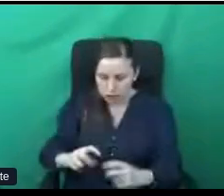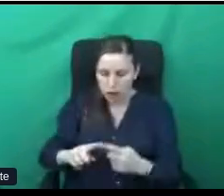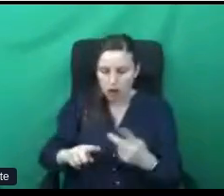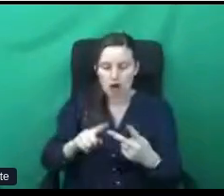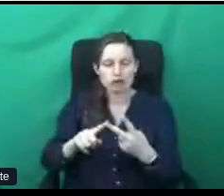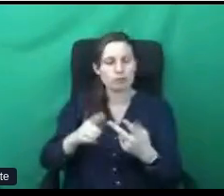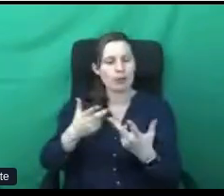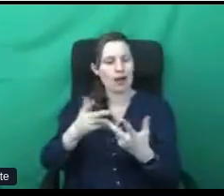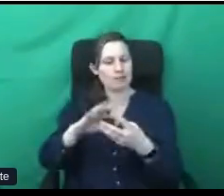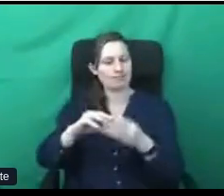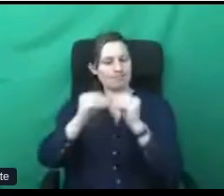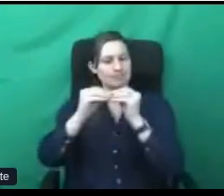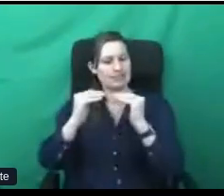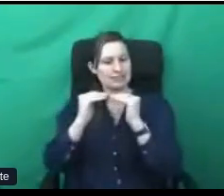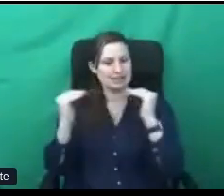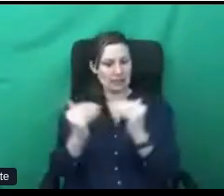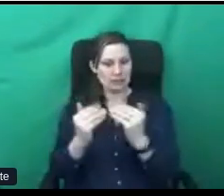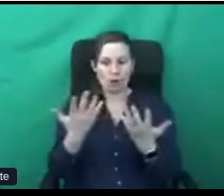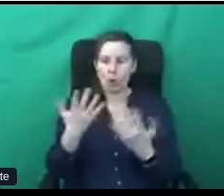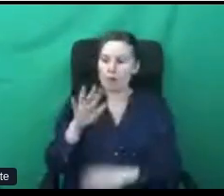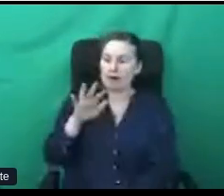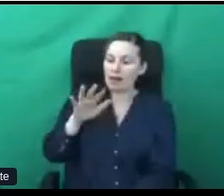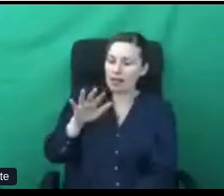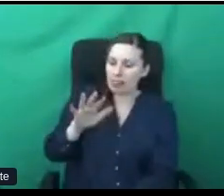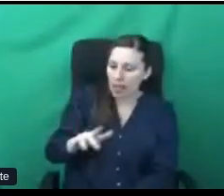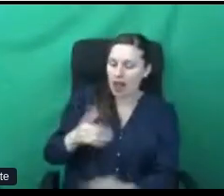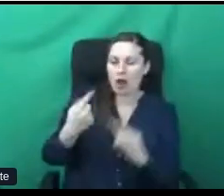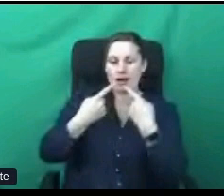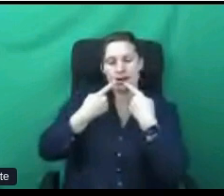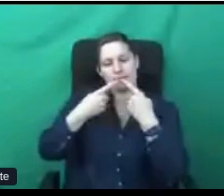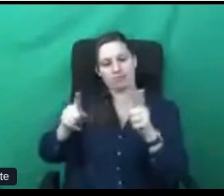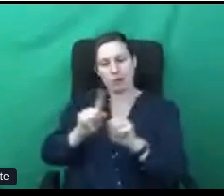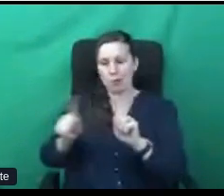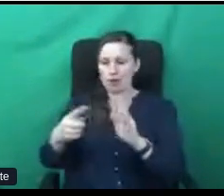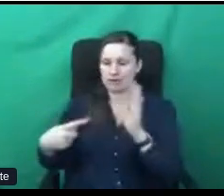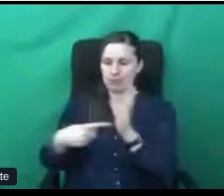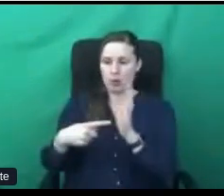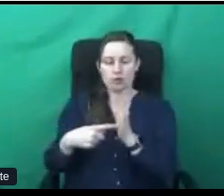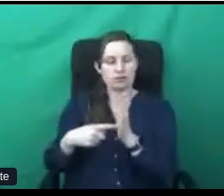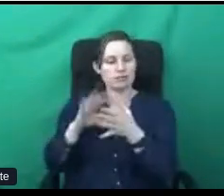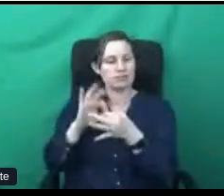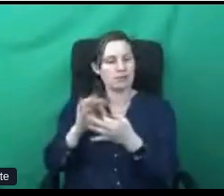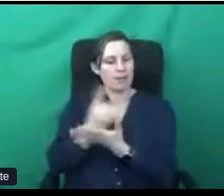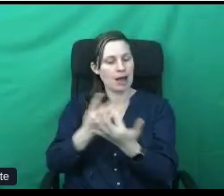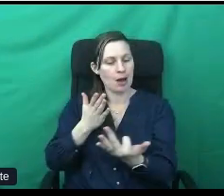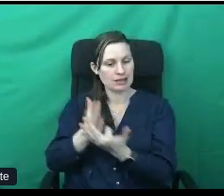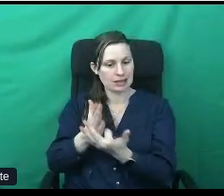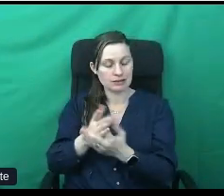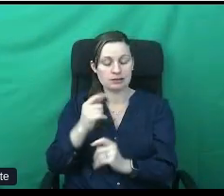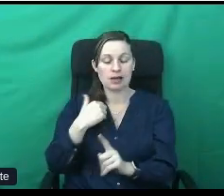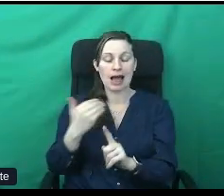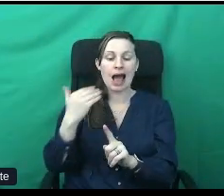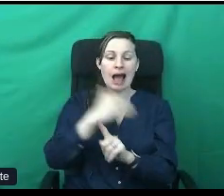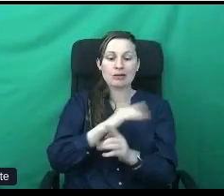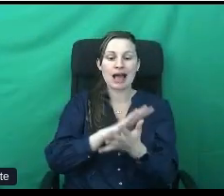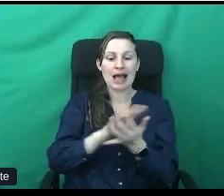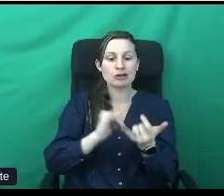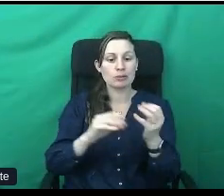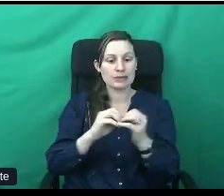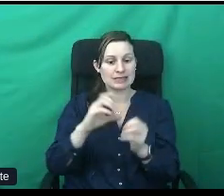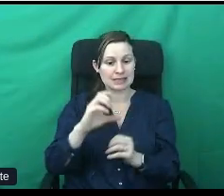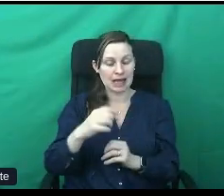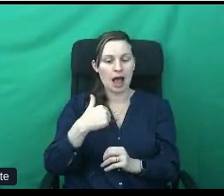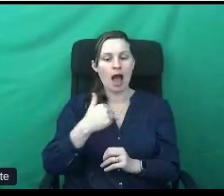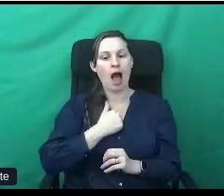or simply by being there and evangelizing about the importance of accessibility. Outside of HSBC, I'm a certified professional in